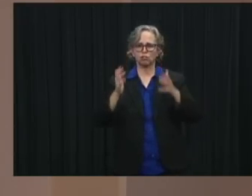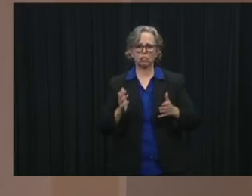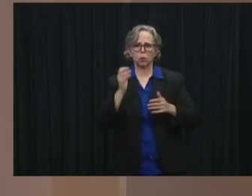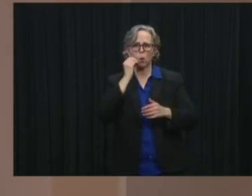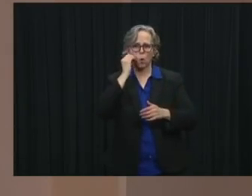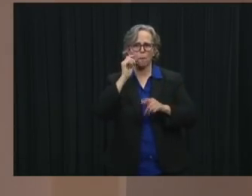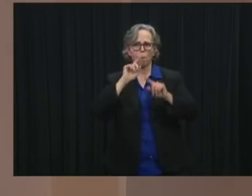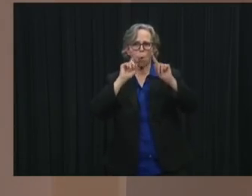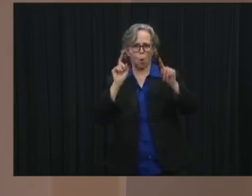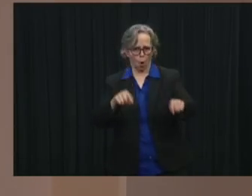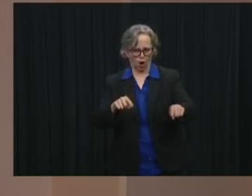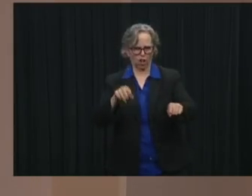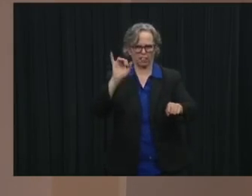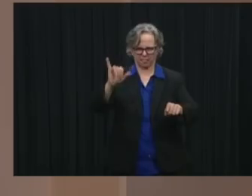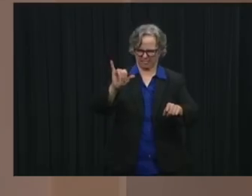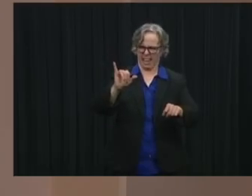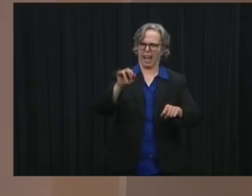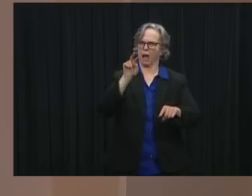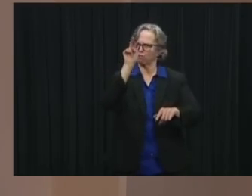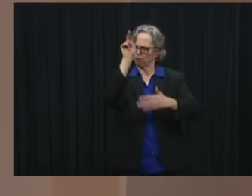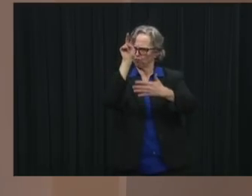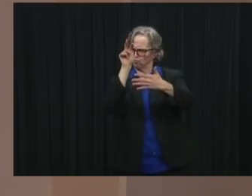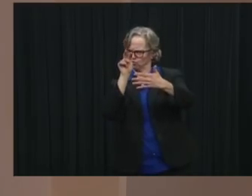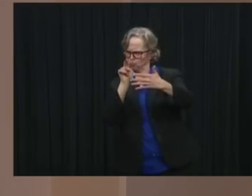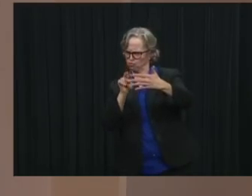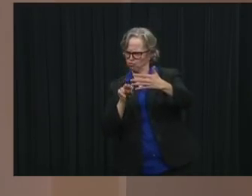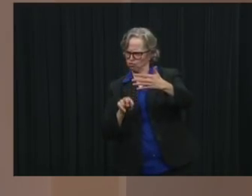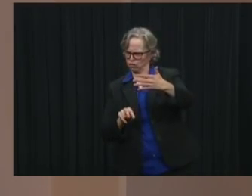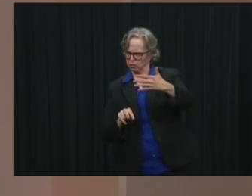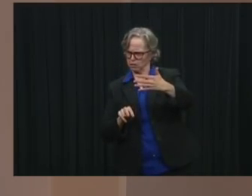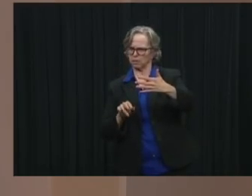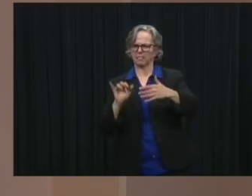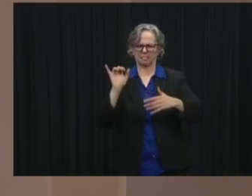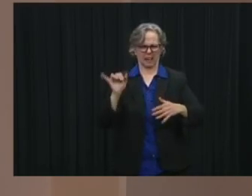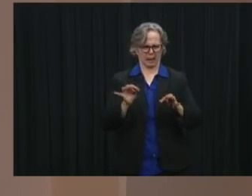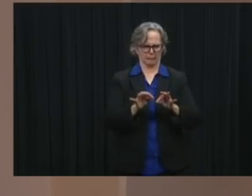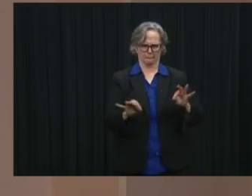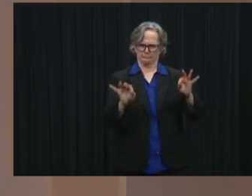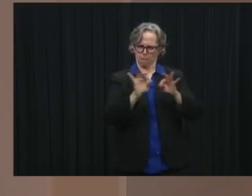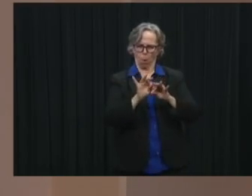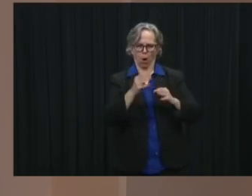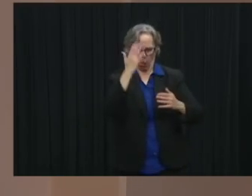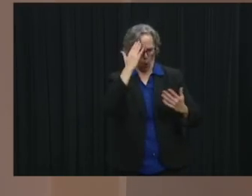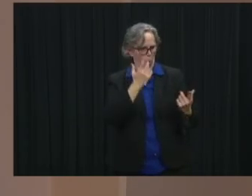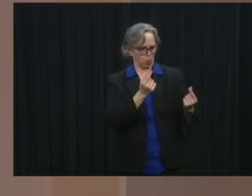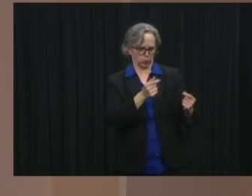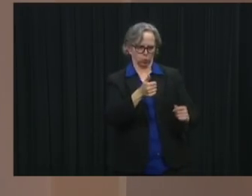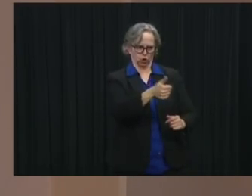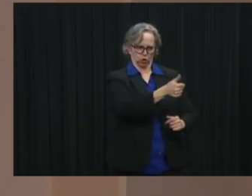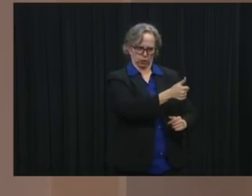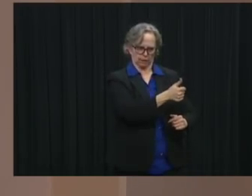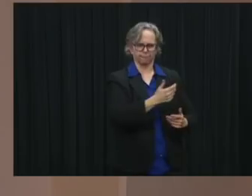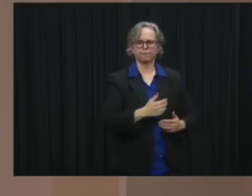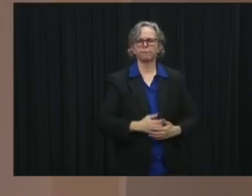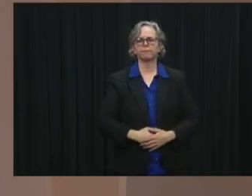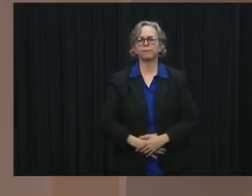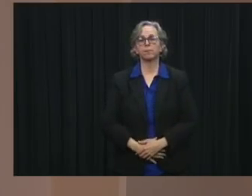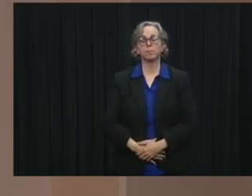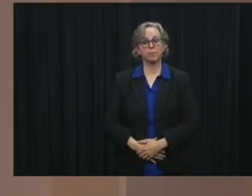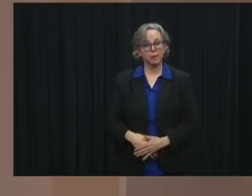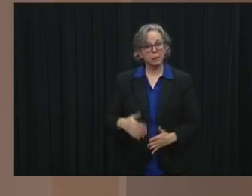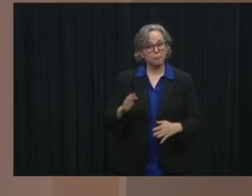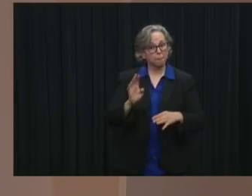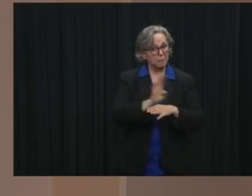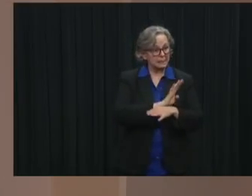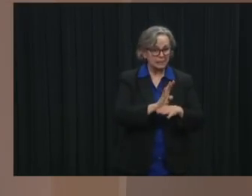determinations. It's worth reiterating again. Businesses, you do not need a letter, a certification, or